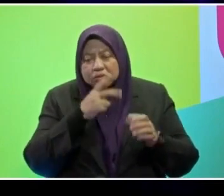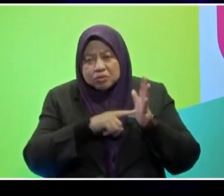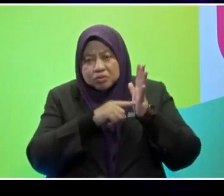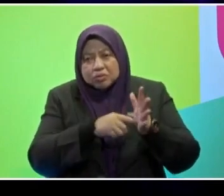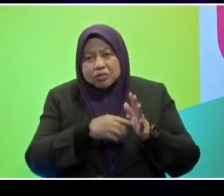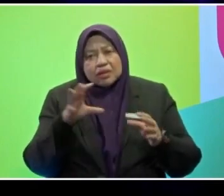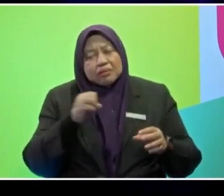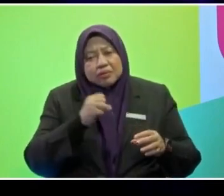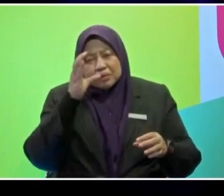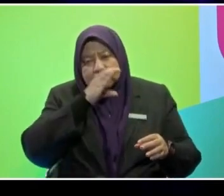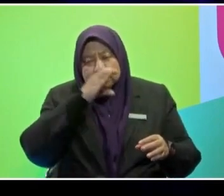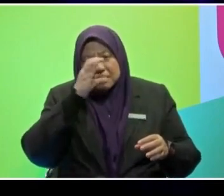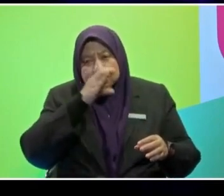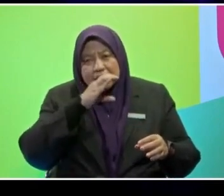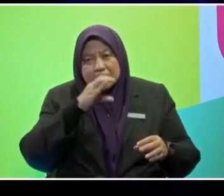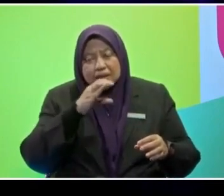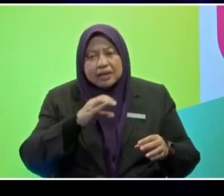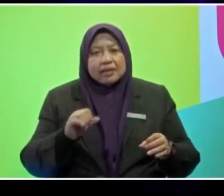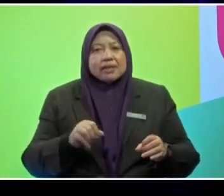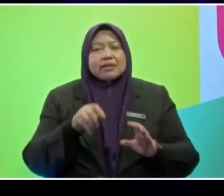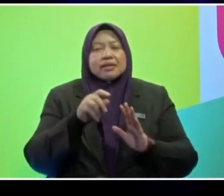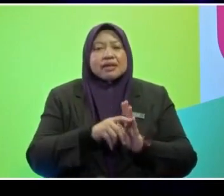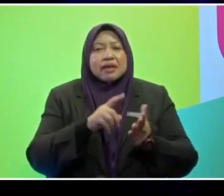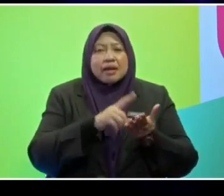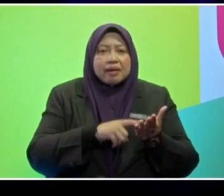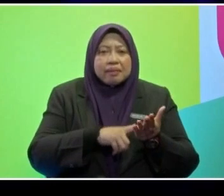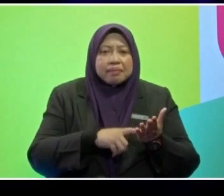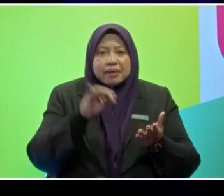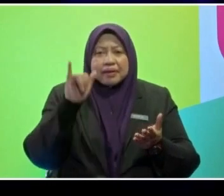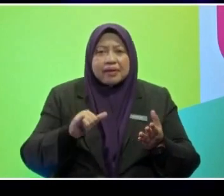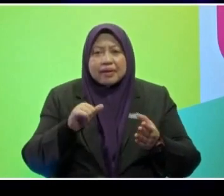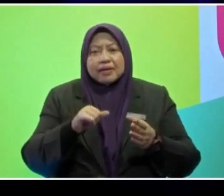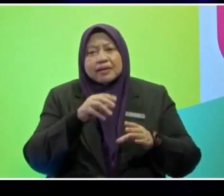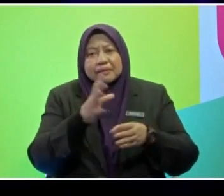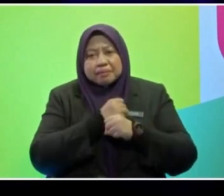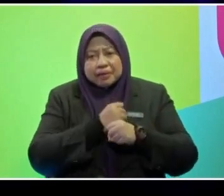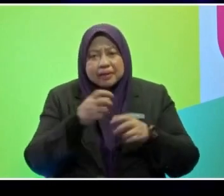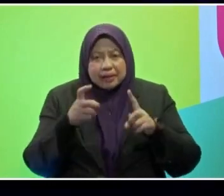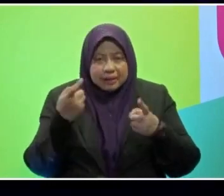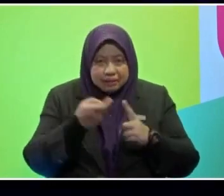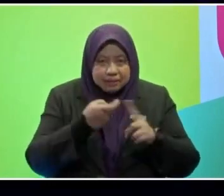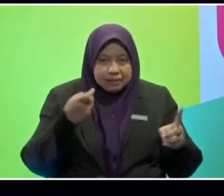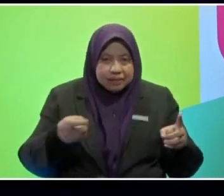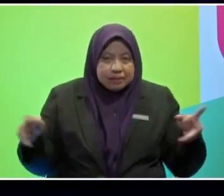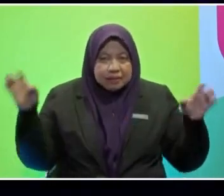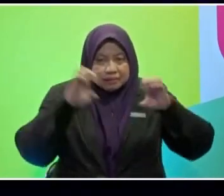All right, Mr. Quek. Okay, here you go. Let's place all three of them in front of the box. Screen.